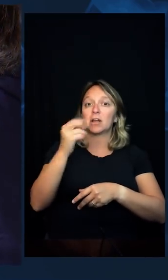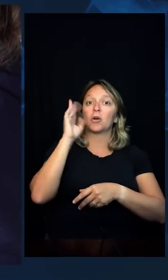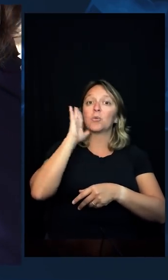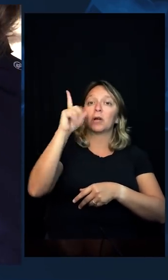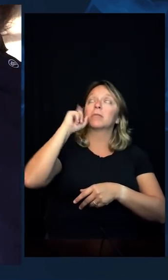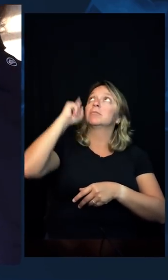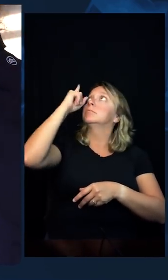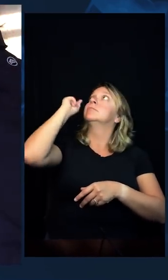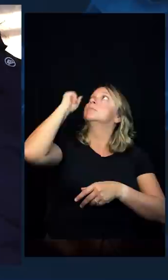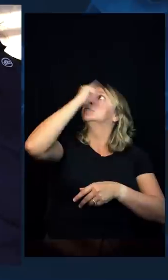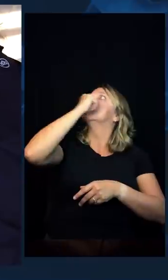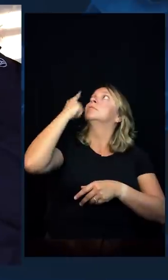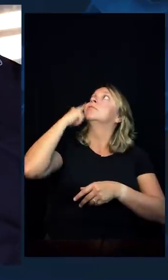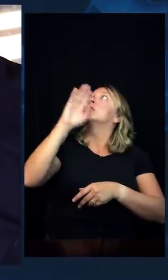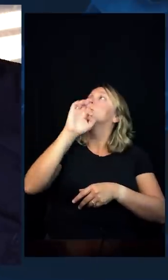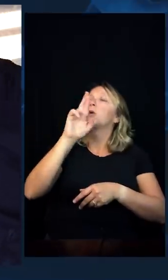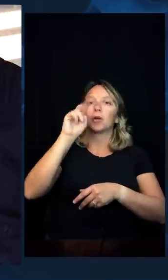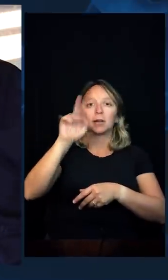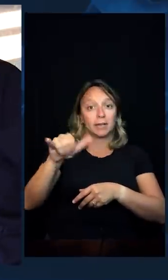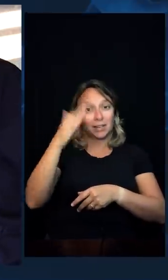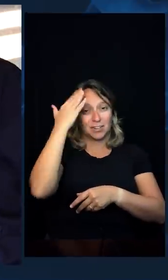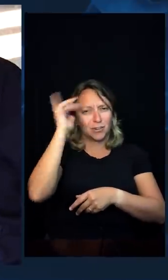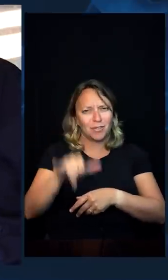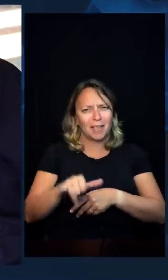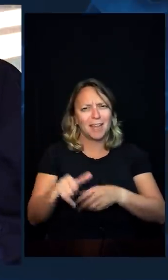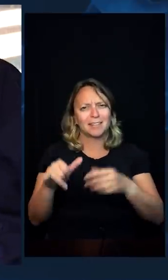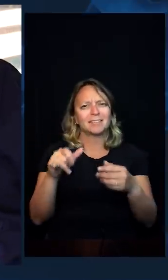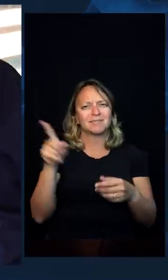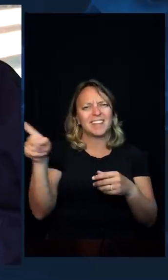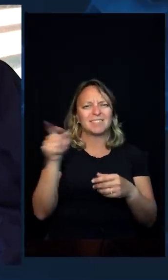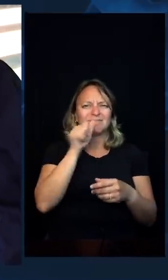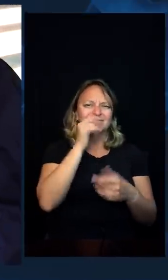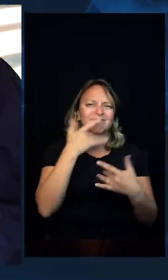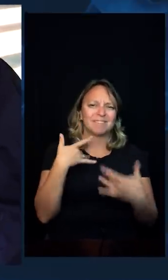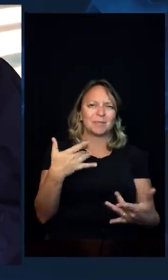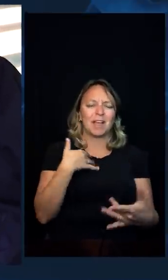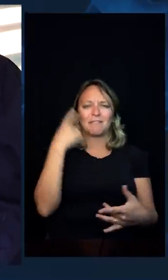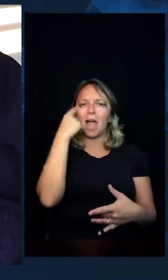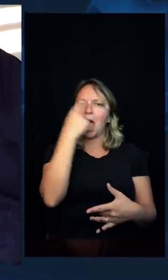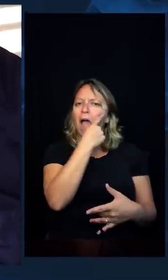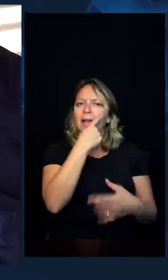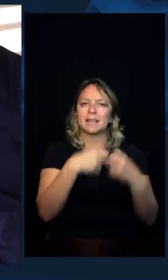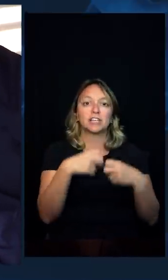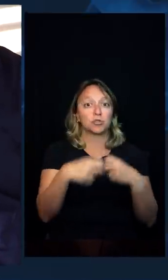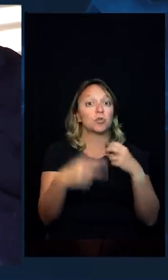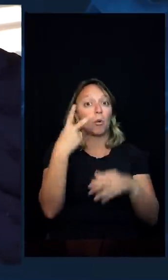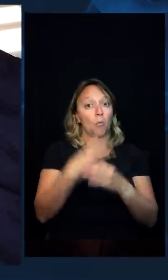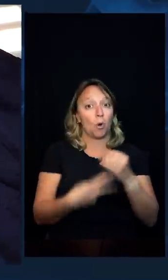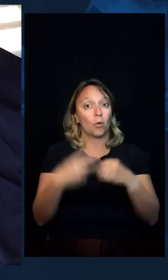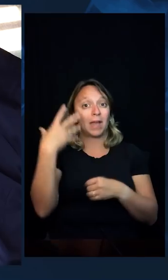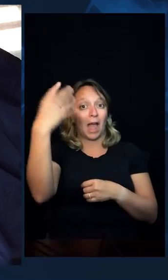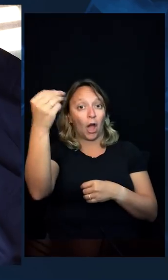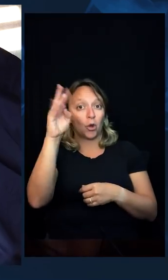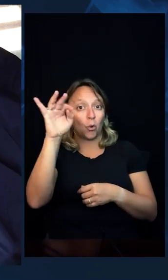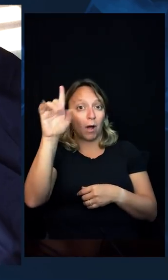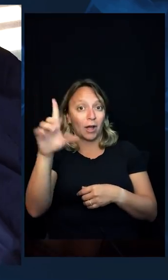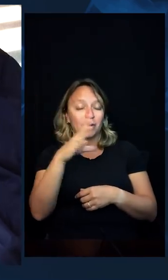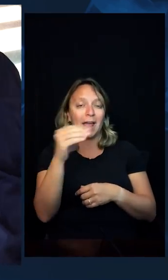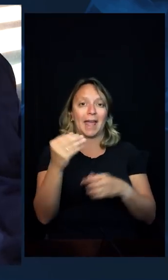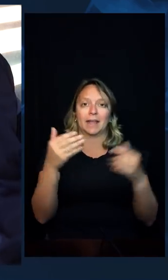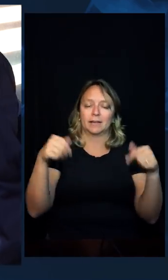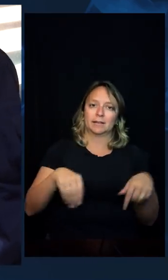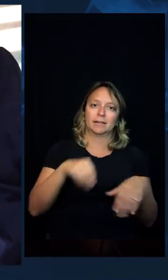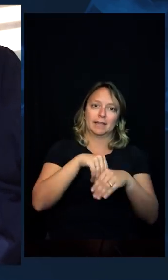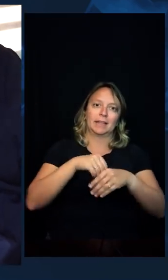not know that harbor seals are prone to eye issues out in the wild and in human care. So Barney